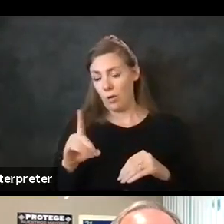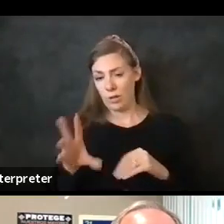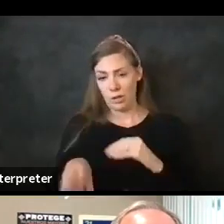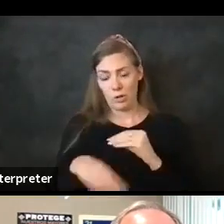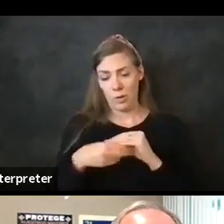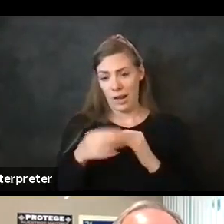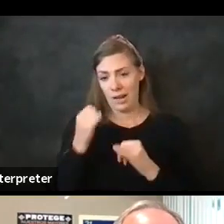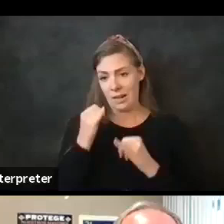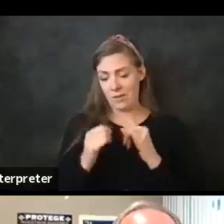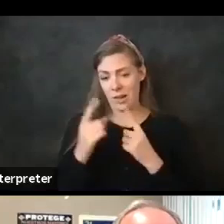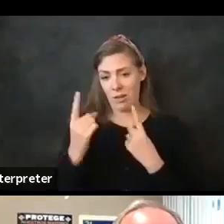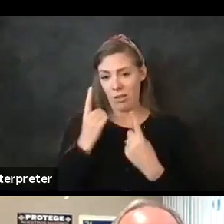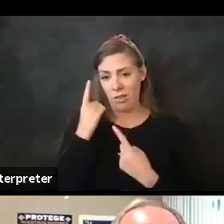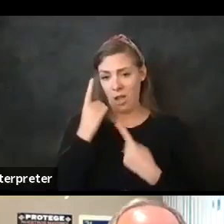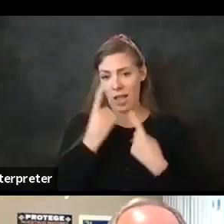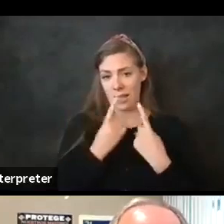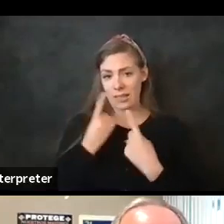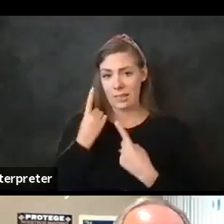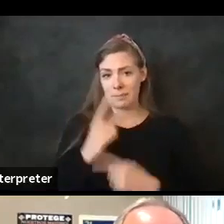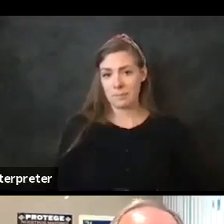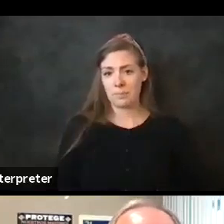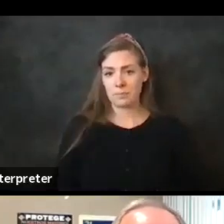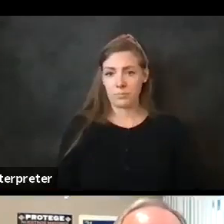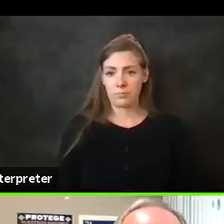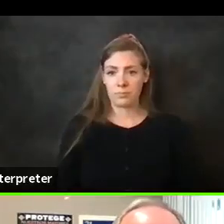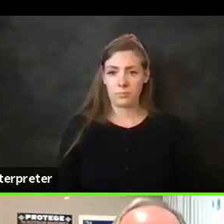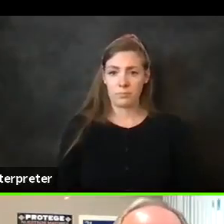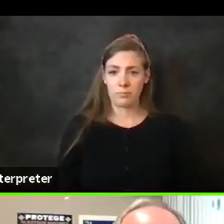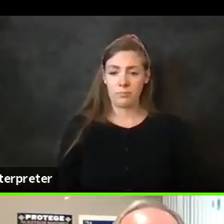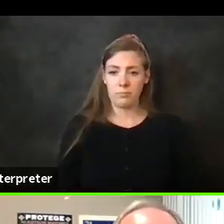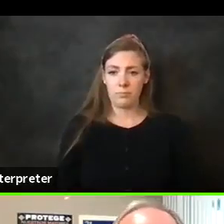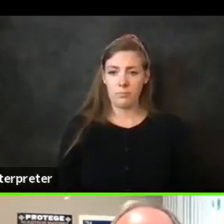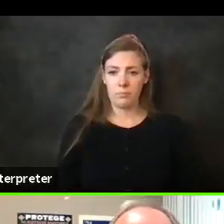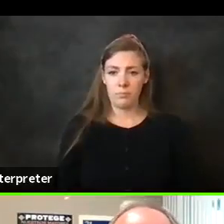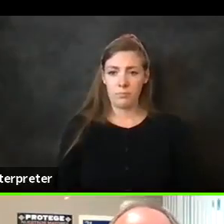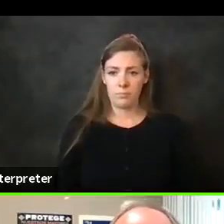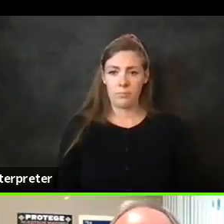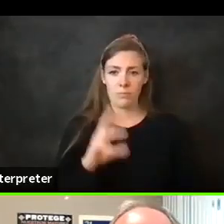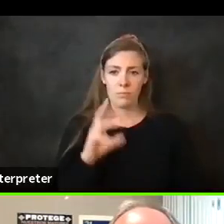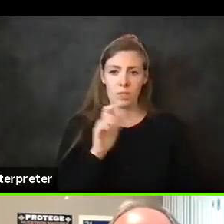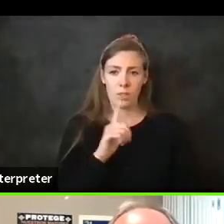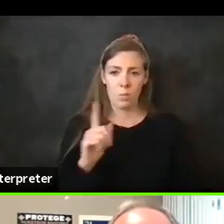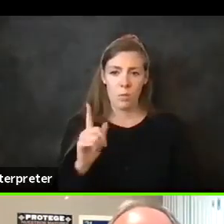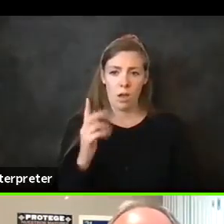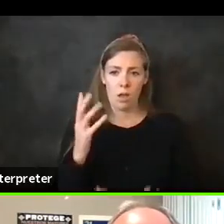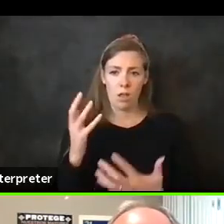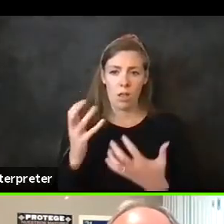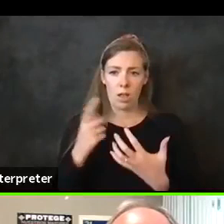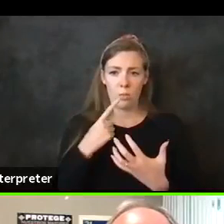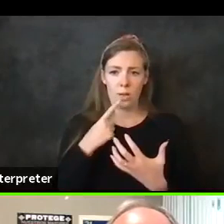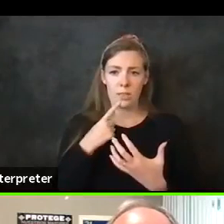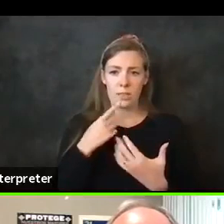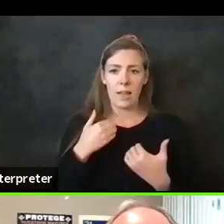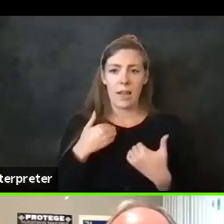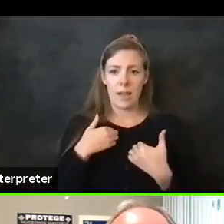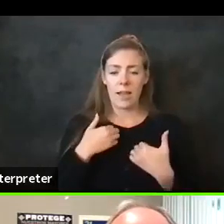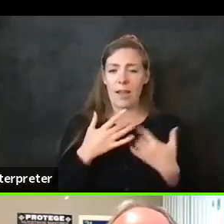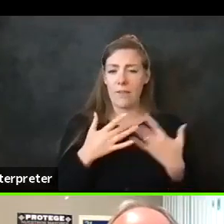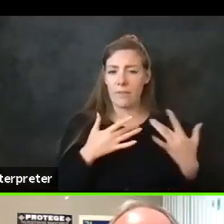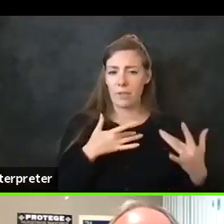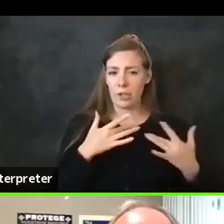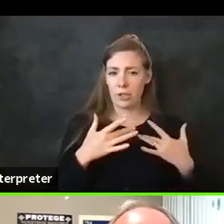share? Well, I want to say that, I have some concern when I